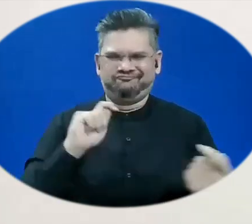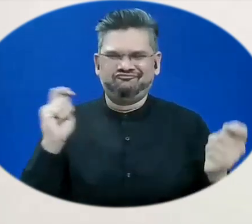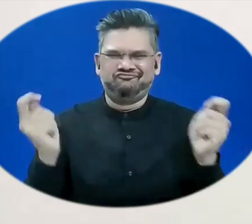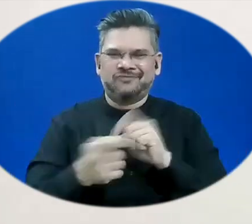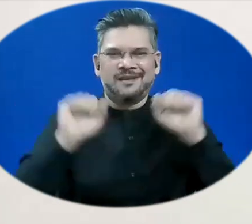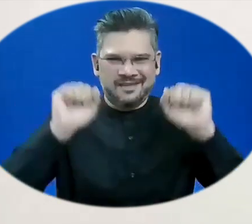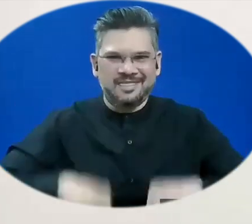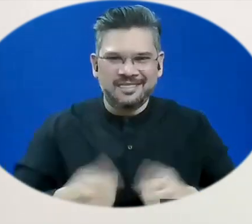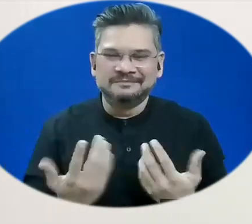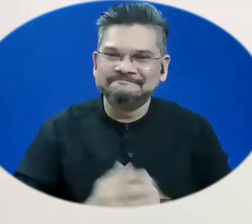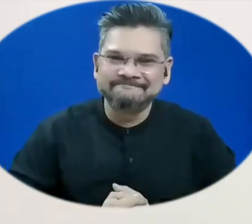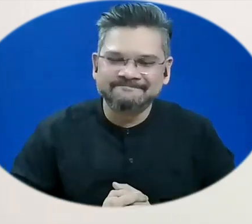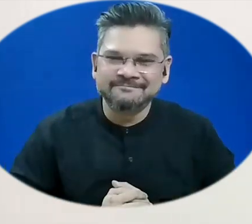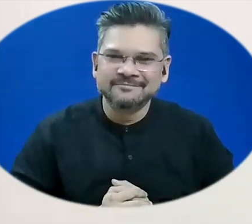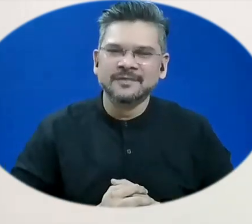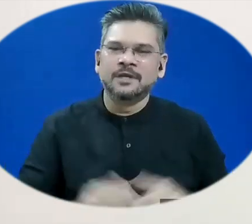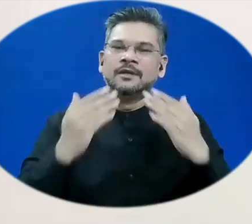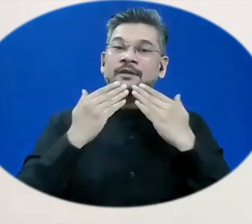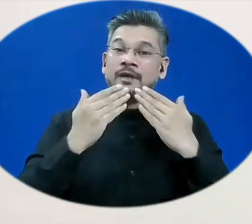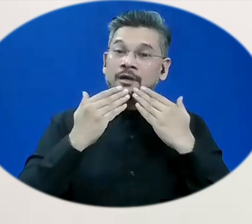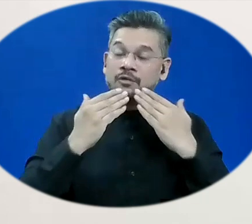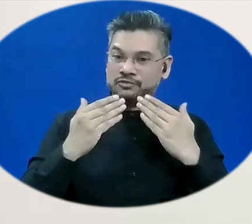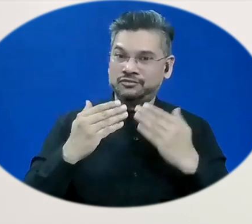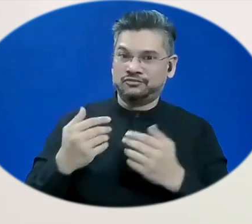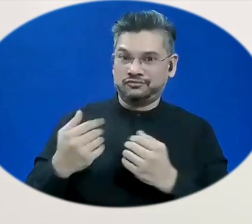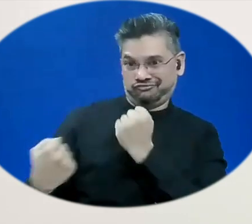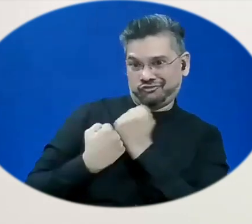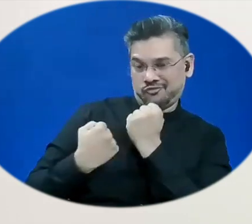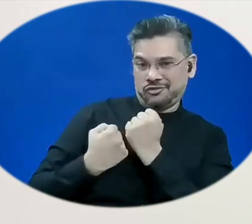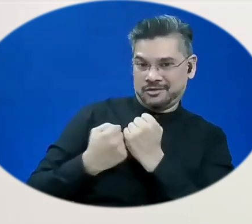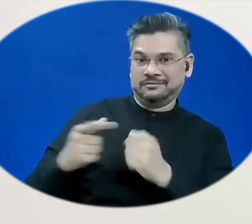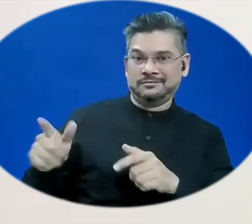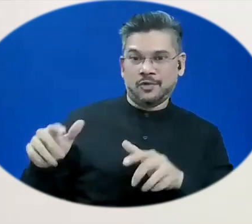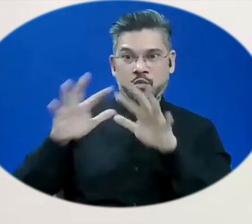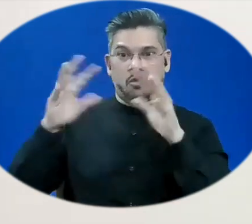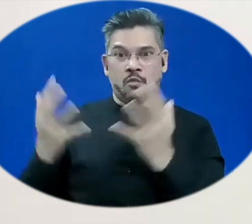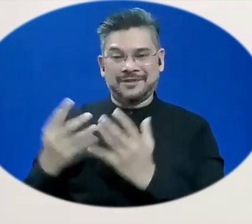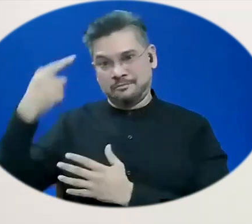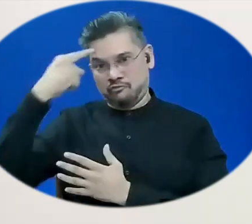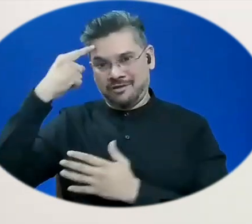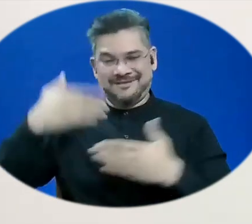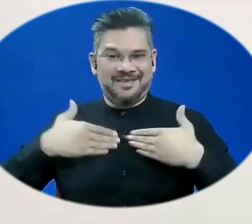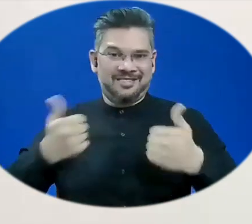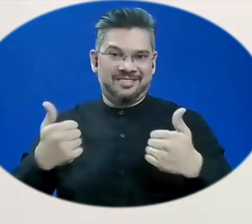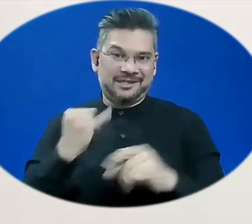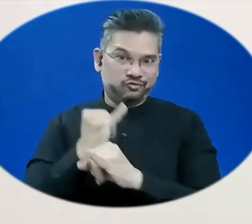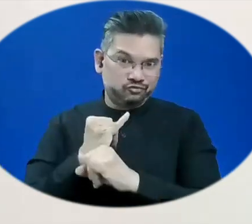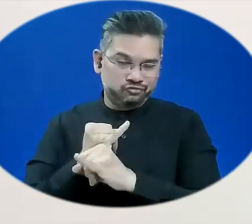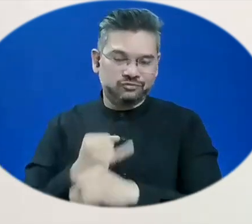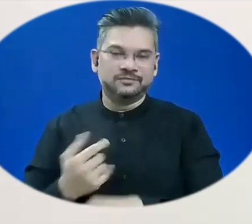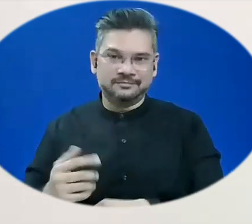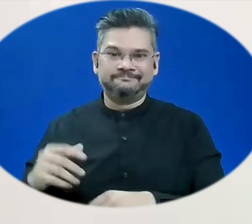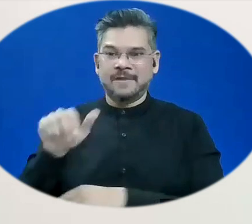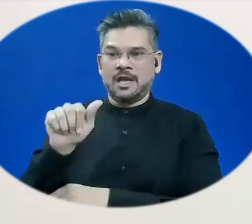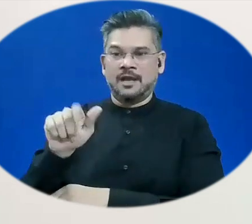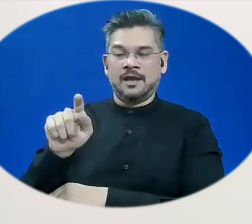So thank you also to our event partners, the Global Brain Health Institute, the Atlantic Fellows for Equity in Brain